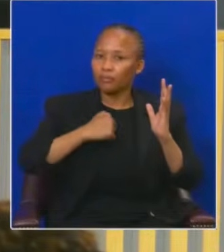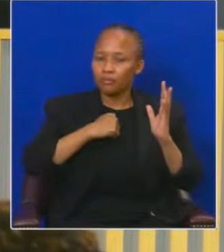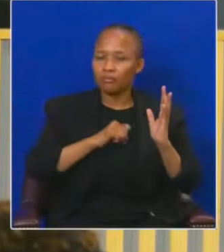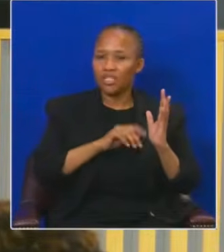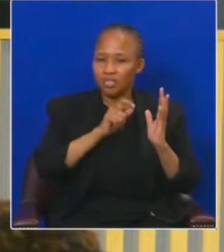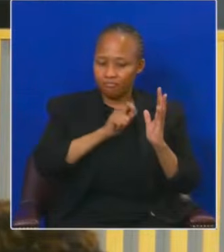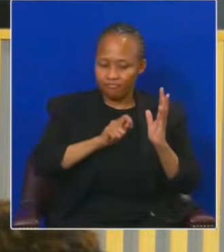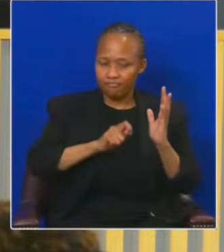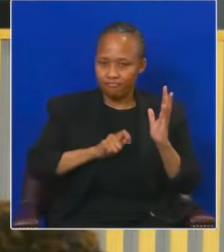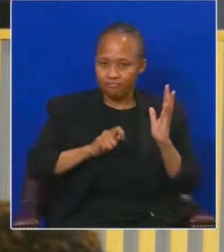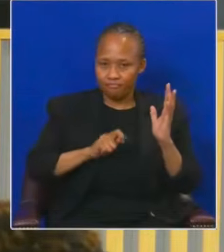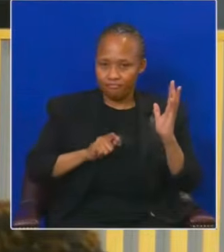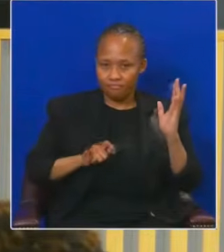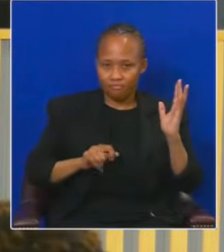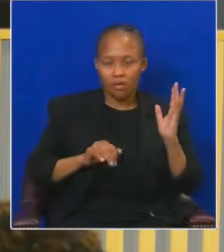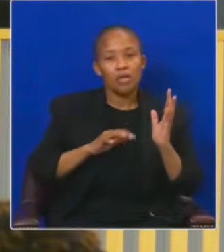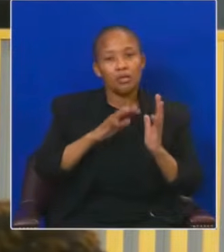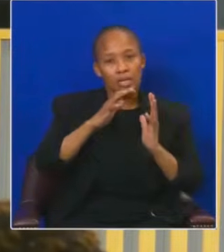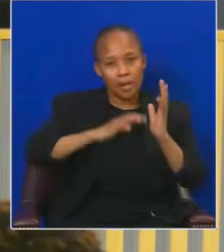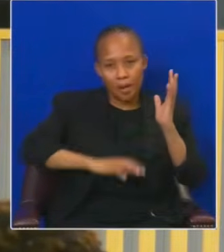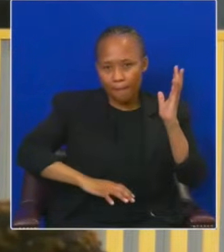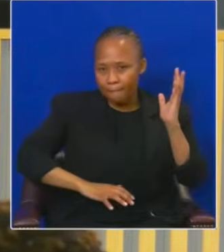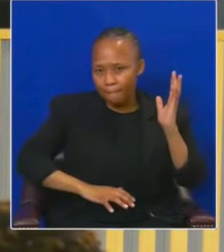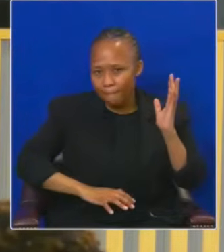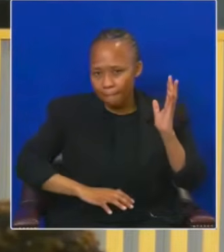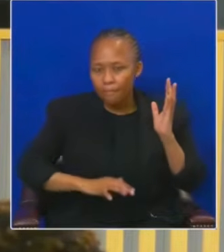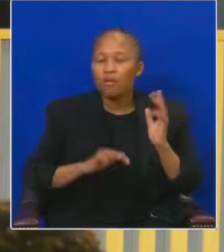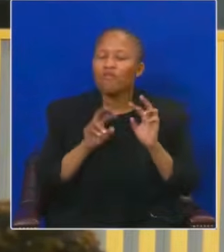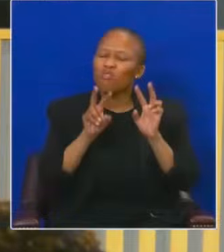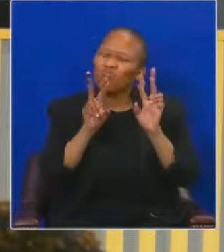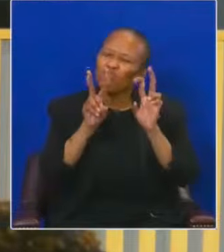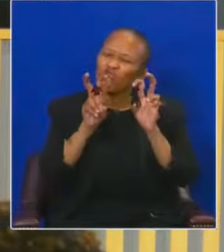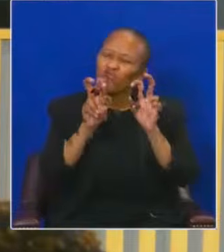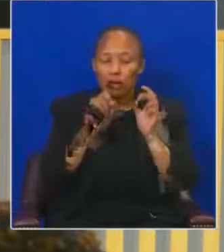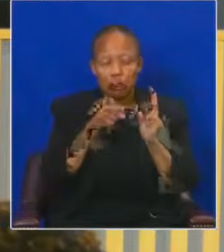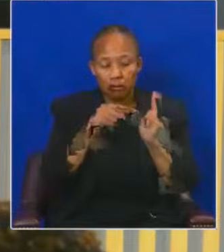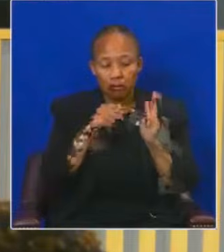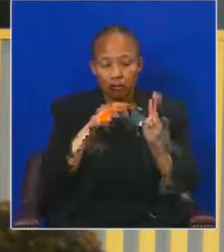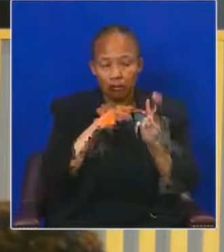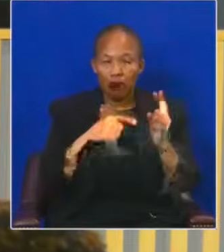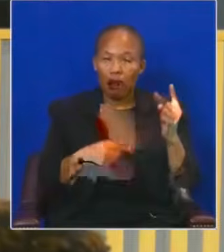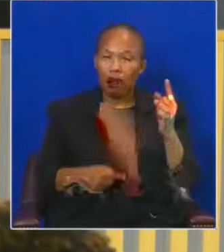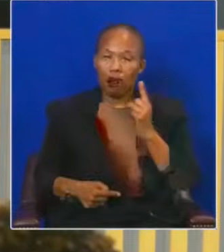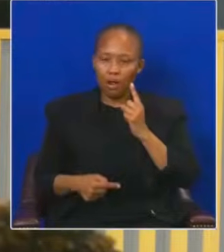pertaining him bringing the keys to